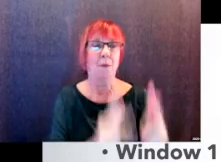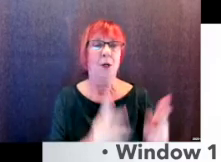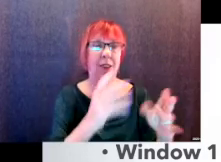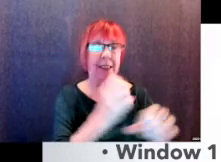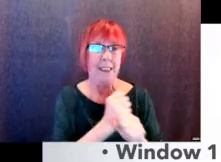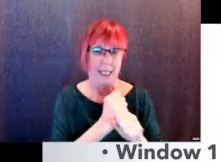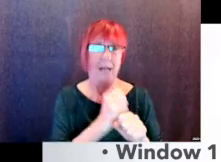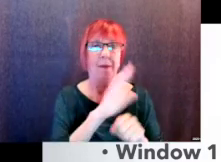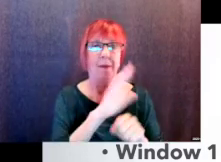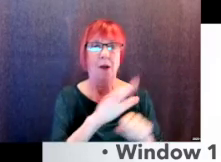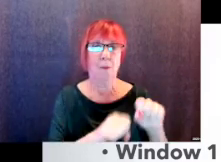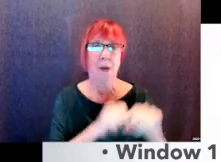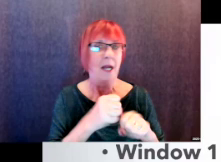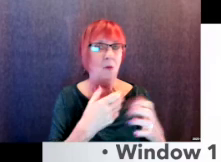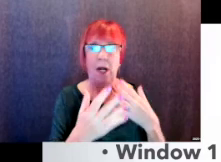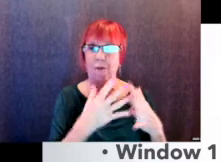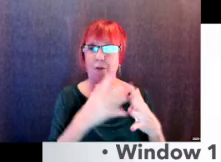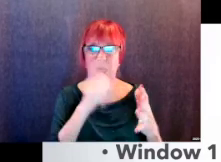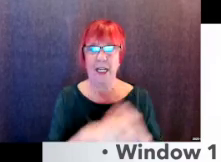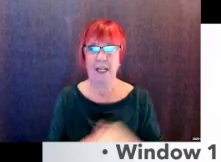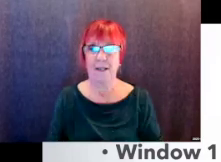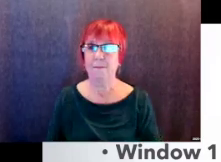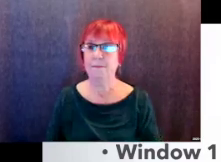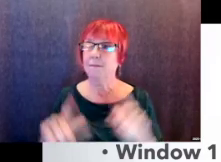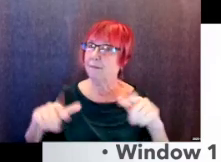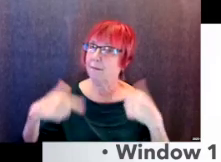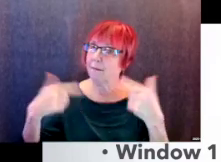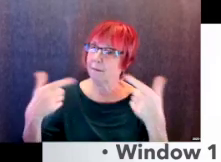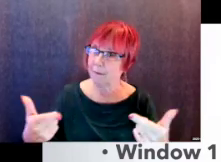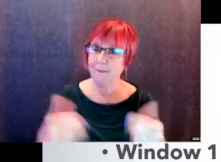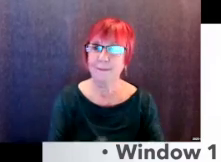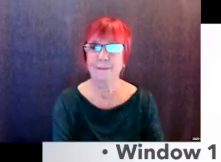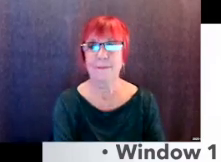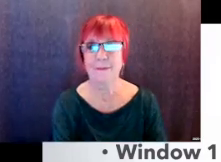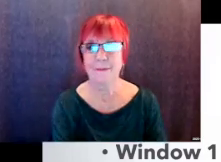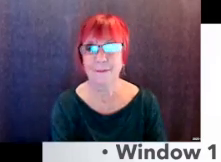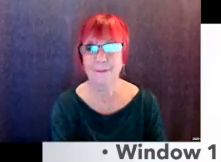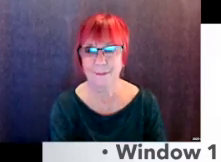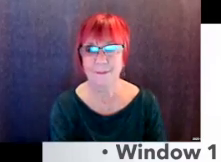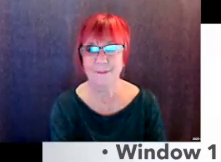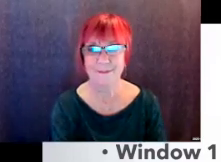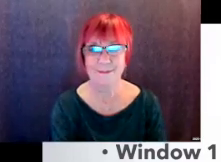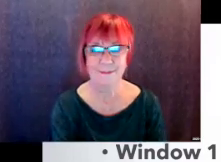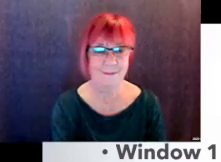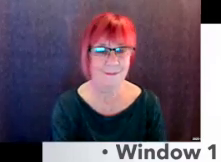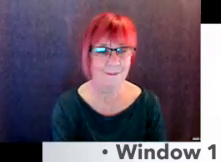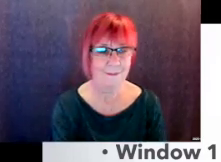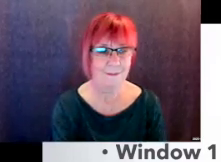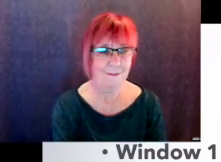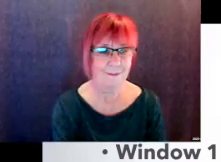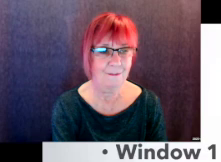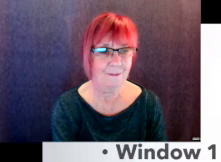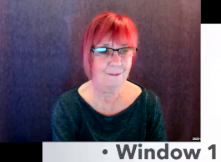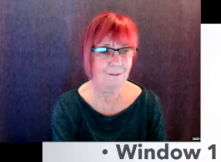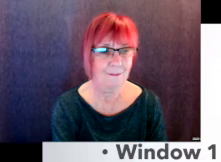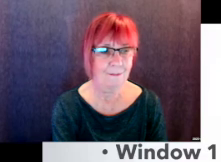signed up for our mailing list, I would also encourage everyone to sign up for that for our latest